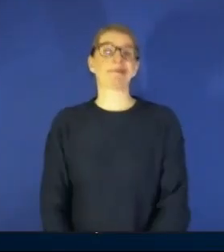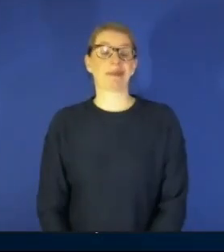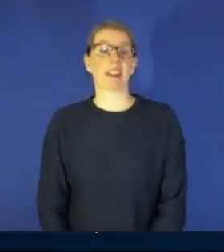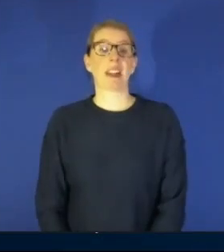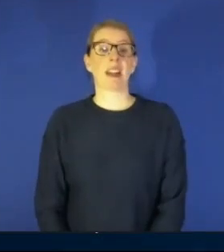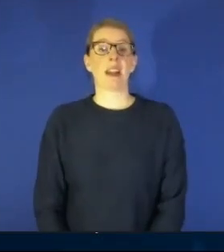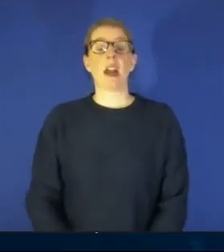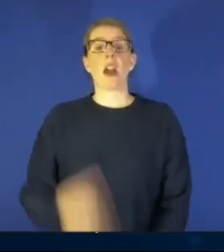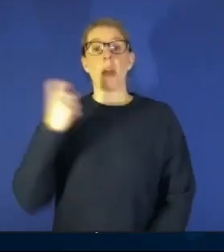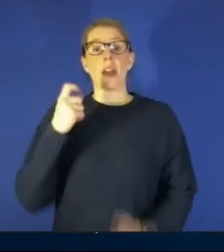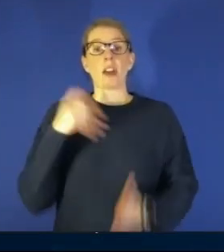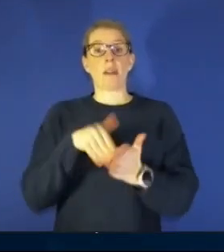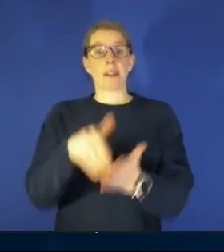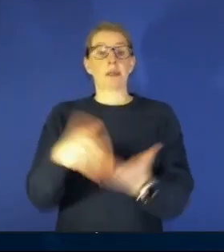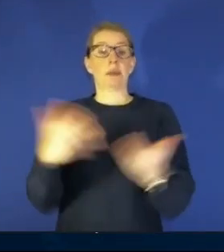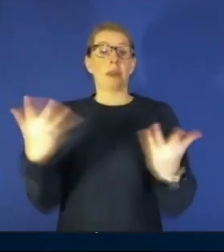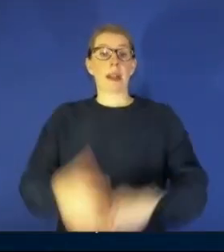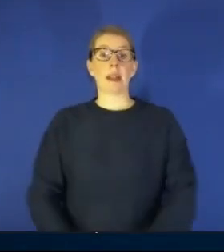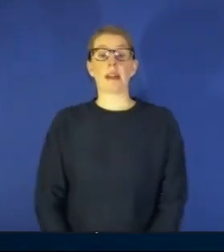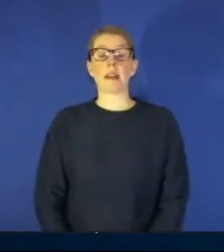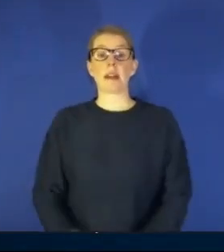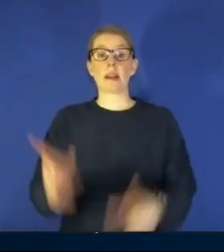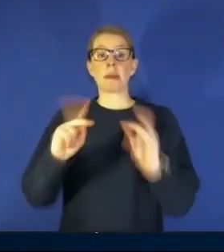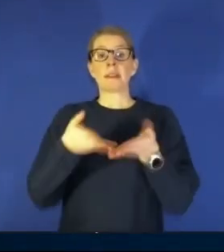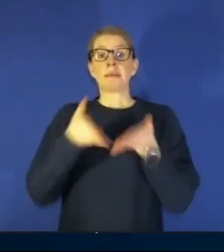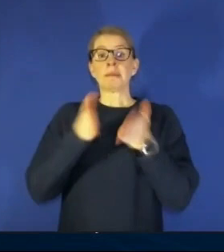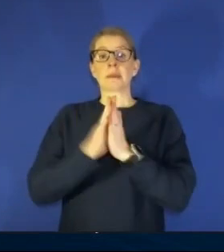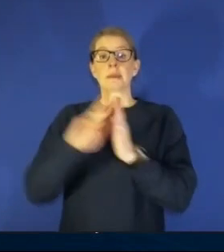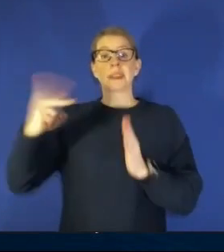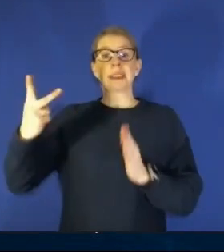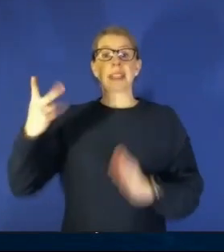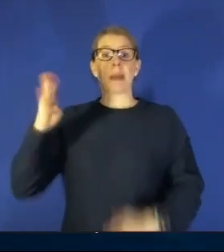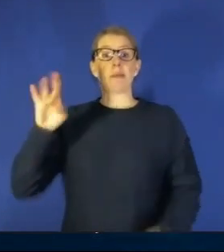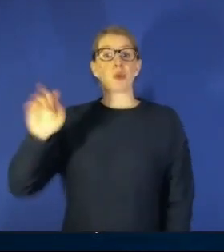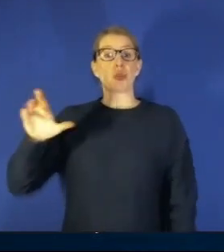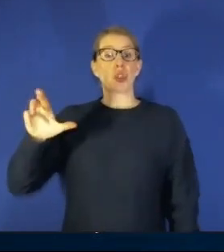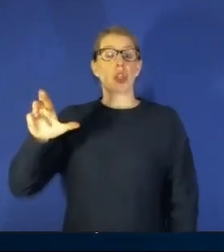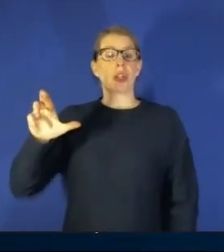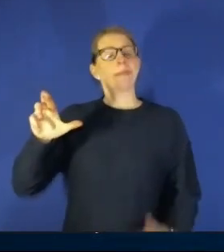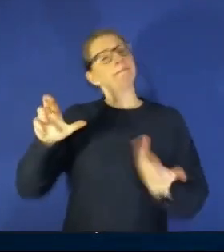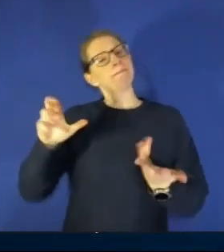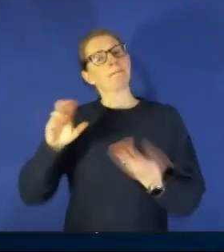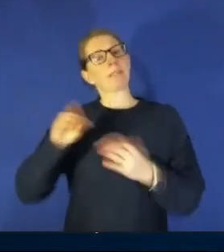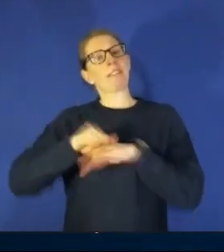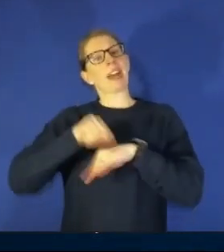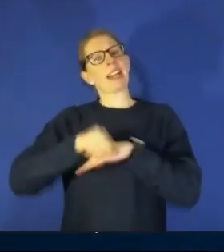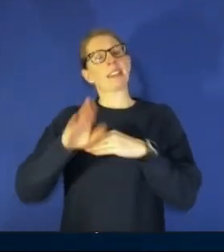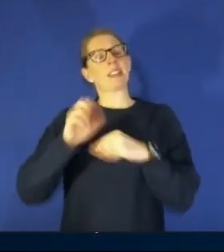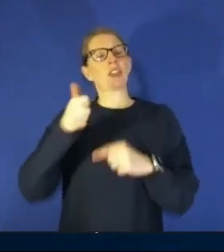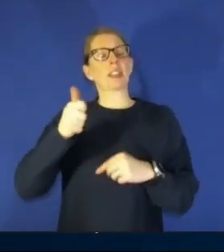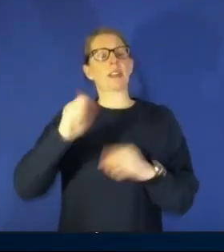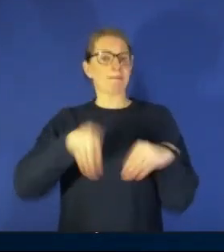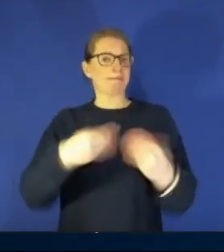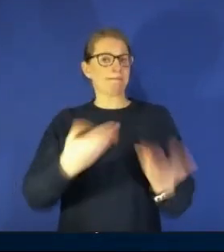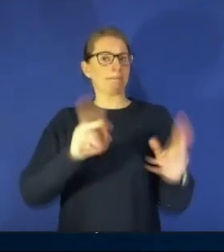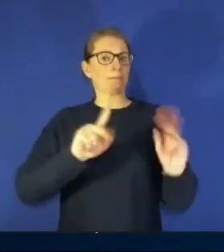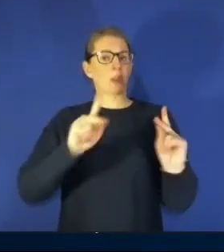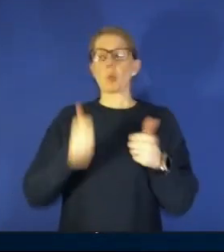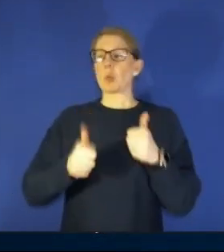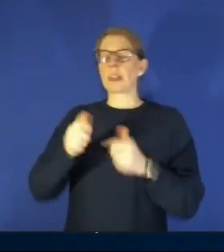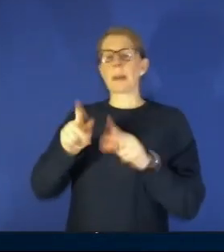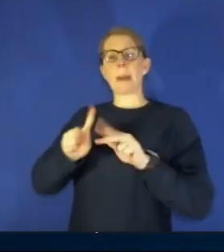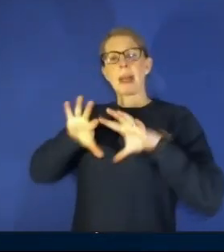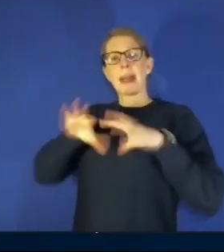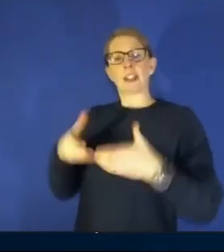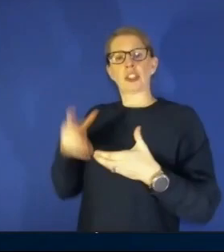though, a lot is people requesting a second booster. What advice are you giving to people? What population should be getting